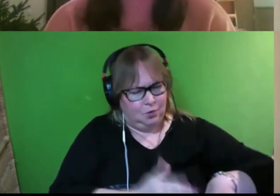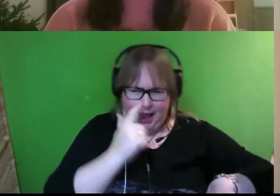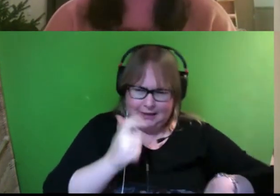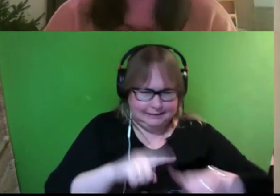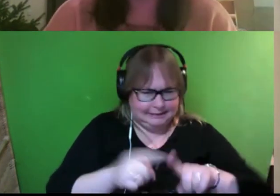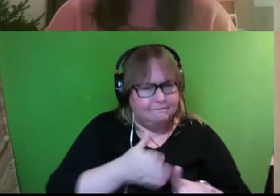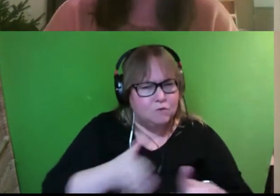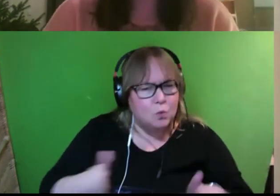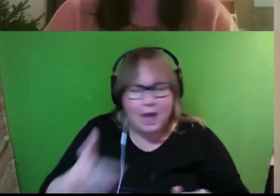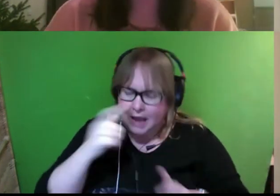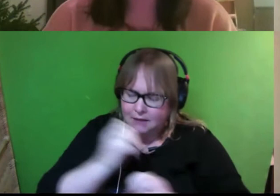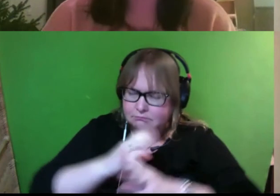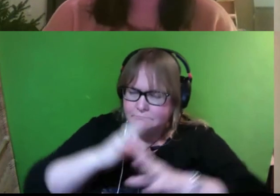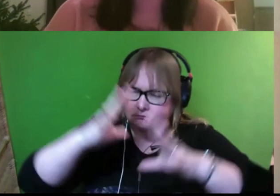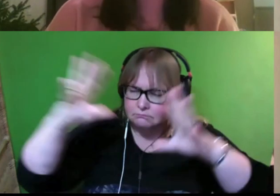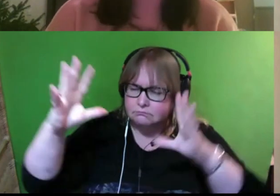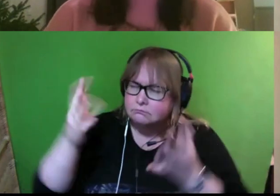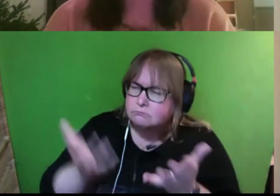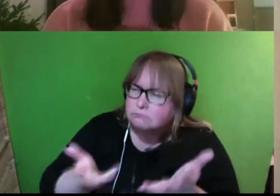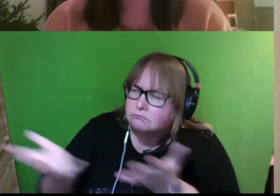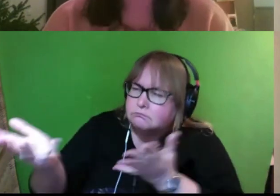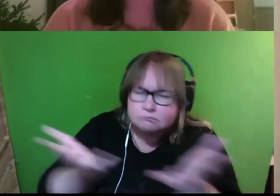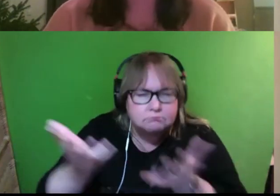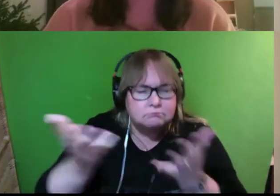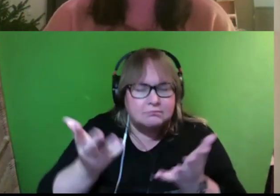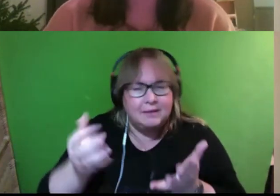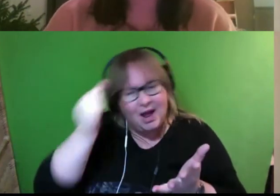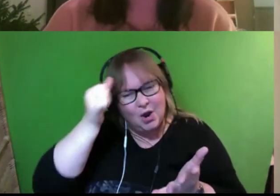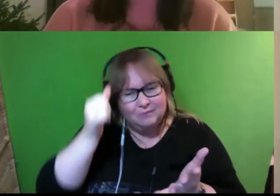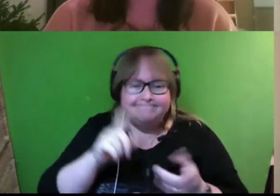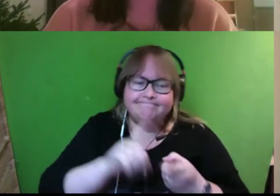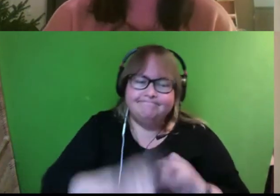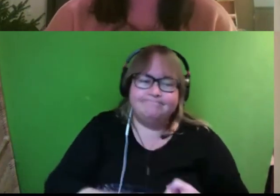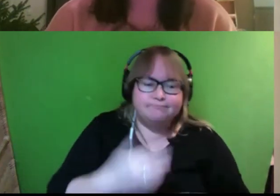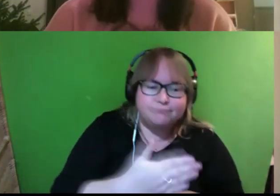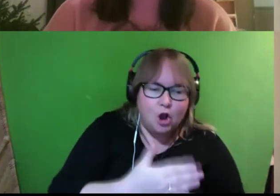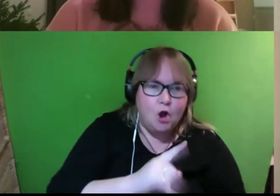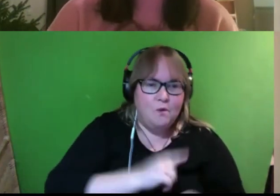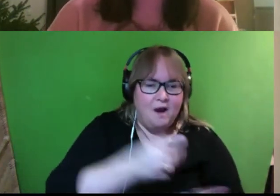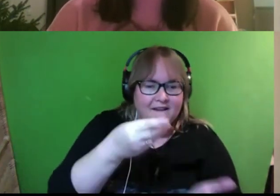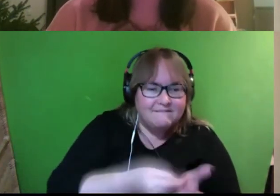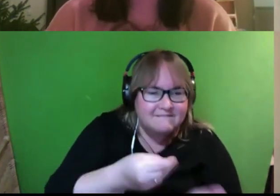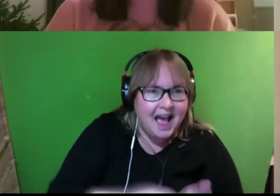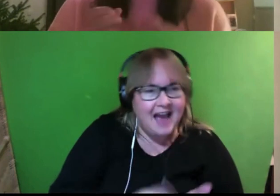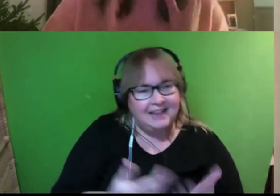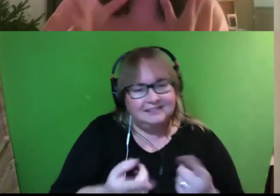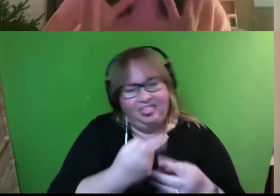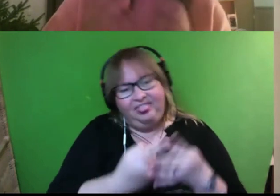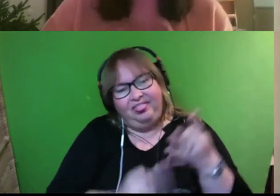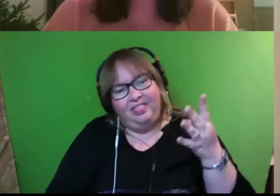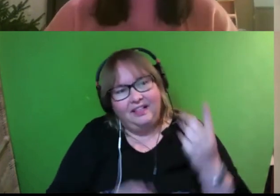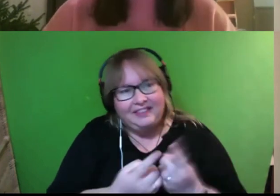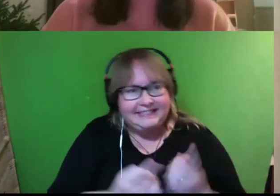there's the circumstances, finances, and all of that has to be taken into consideration. So I'm not living in